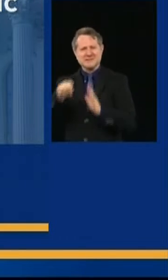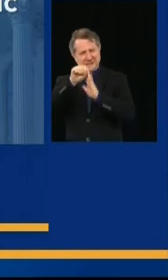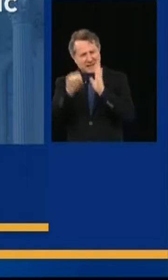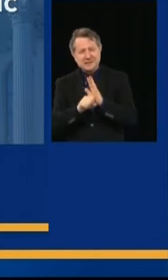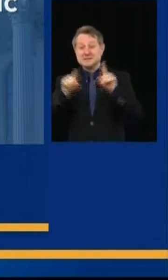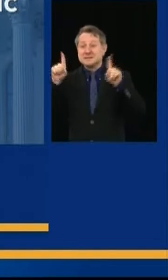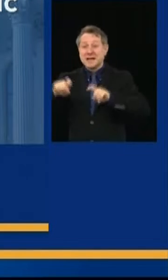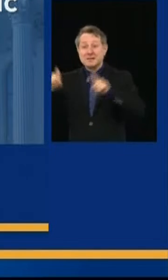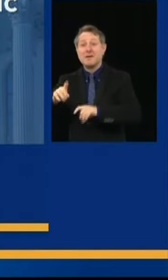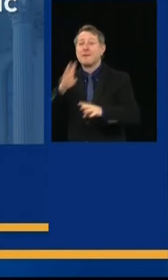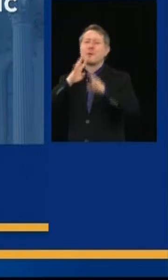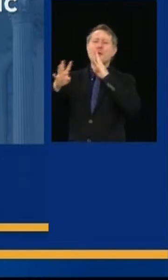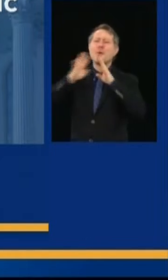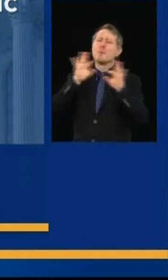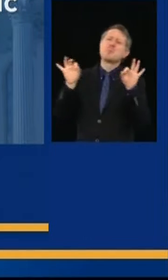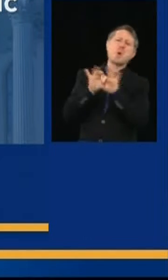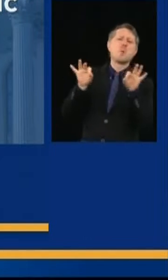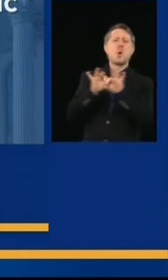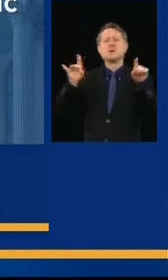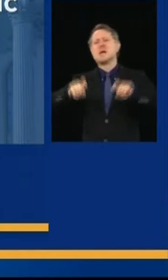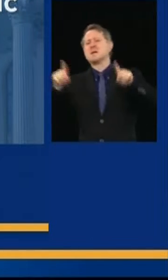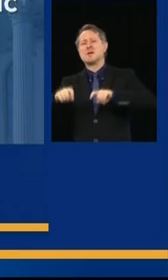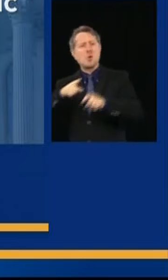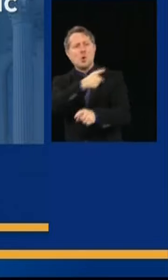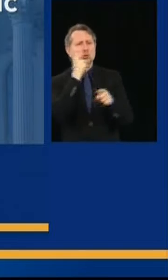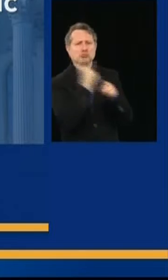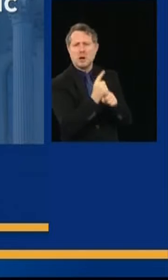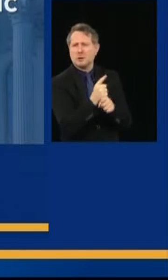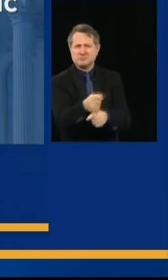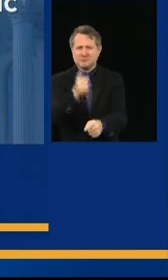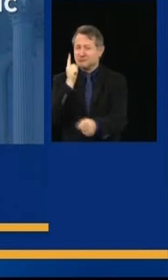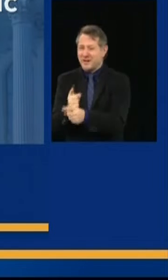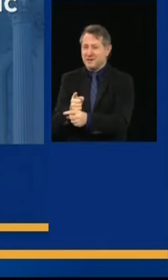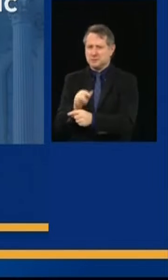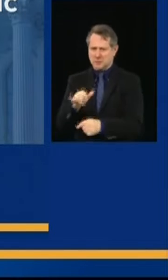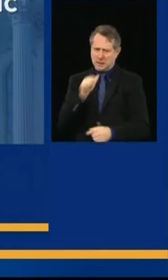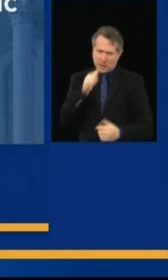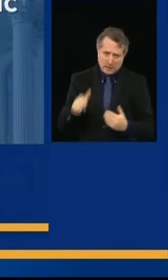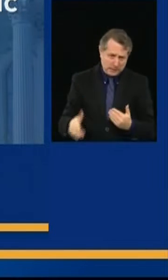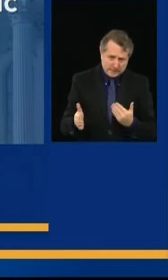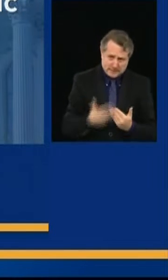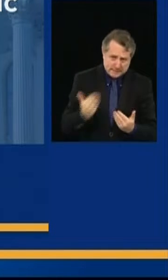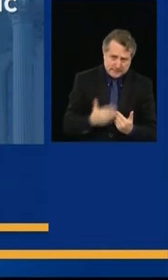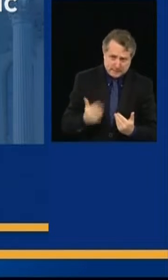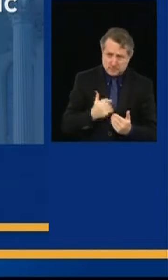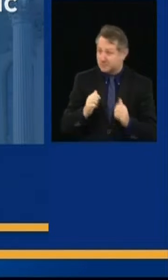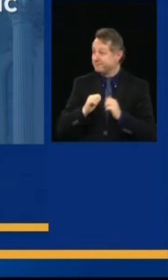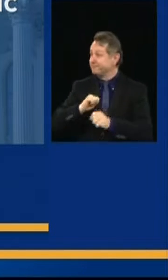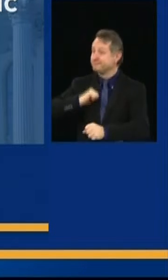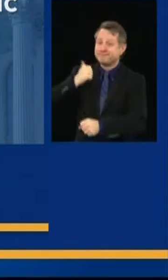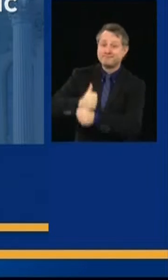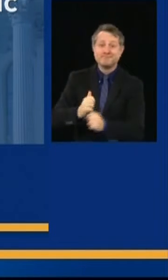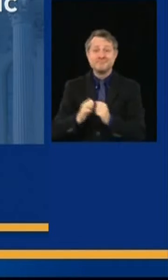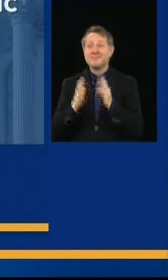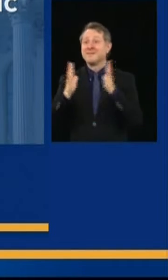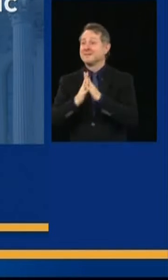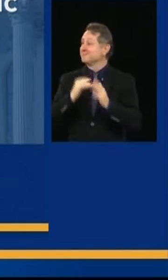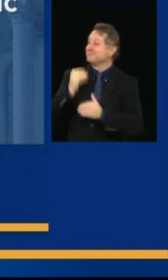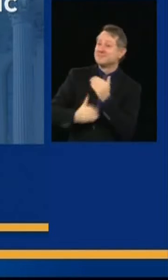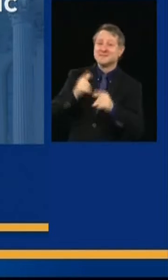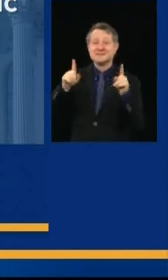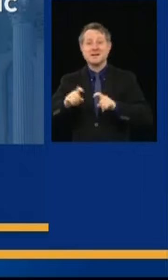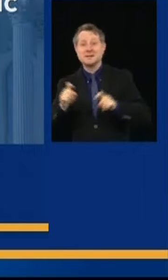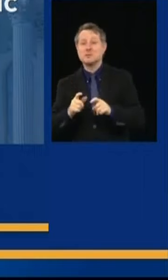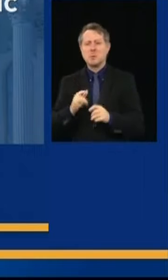is testing. By the way, this is a tremendous operation to put in place. This will be millions of tests in